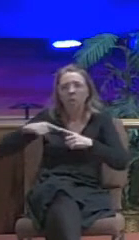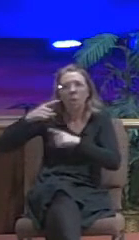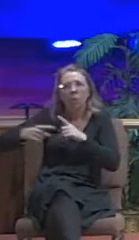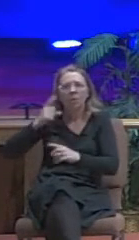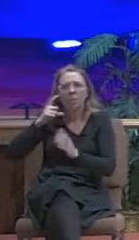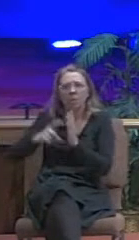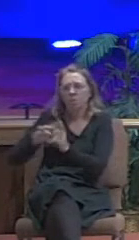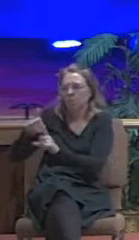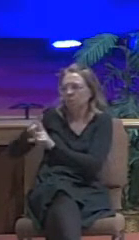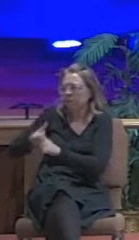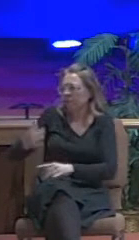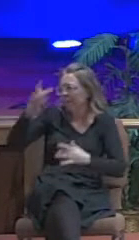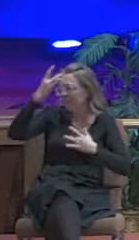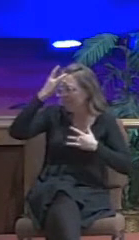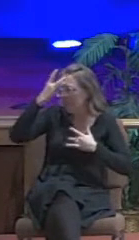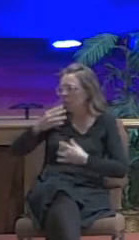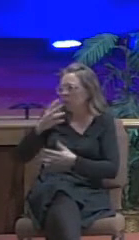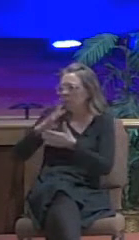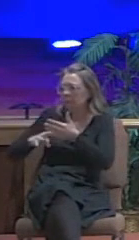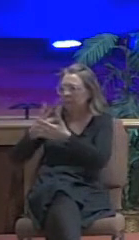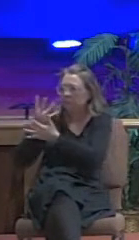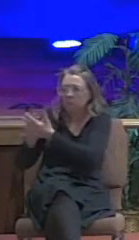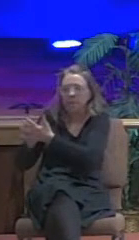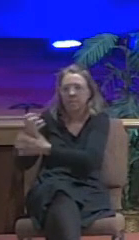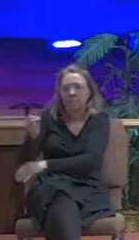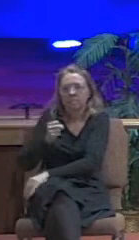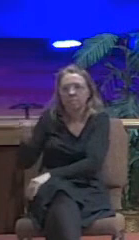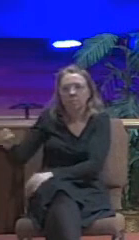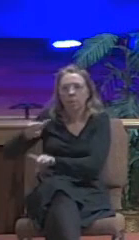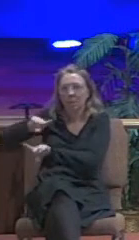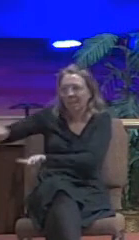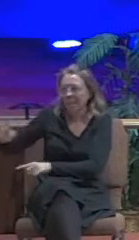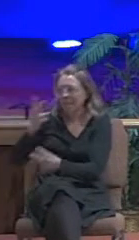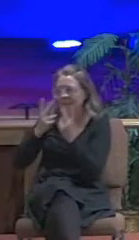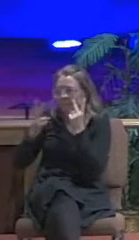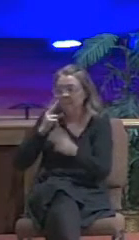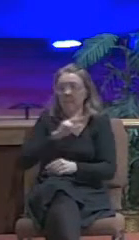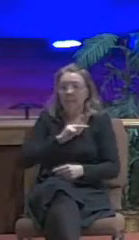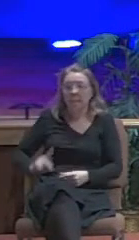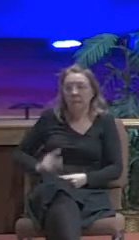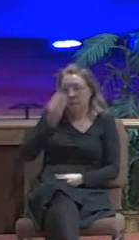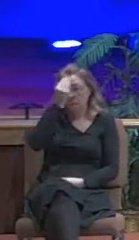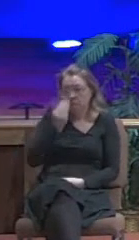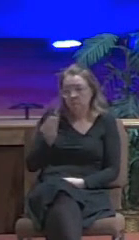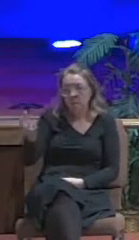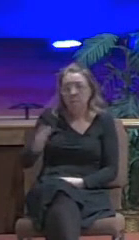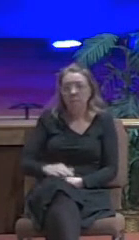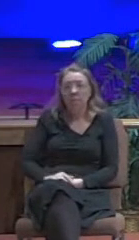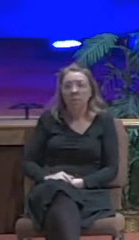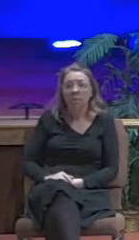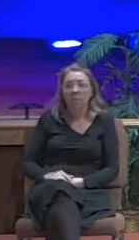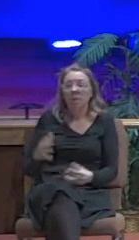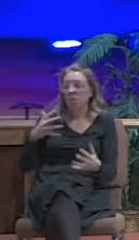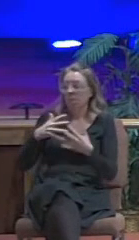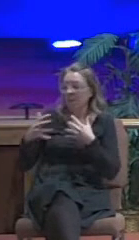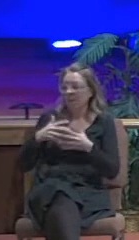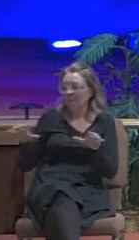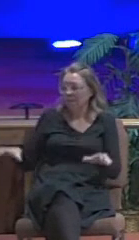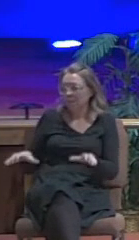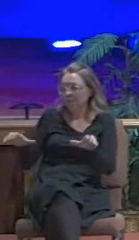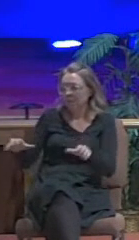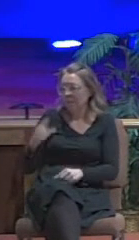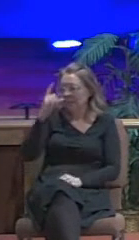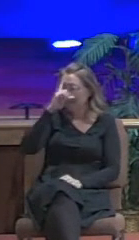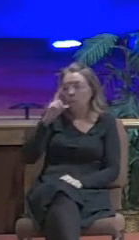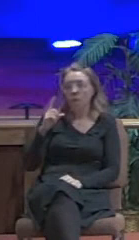and go visit you? The king will reply, Truly I tell you, whatever you did for one of the least of these brothers